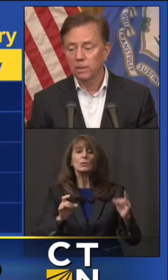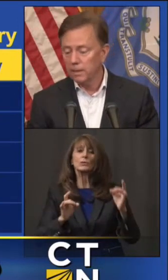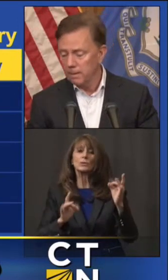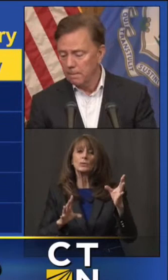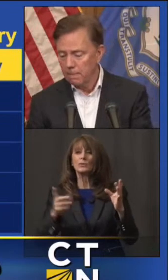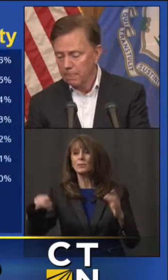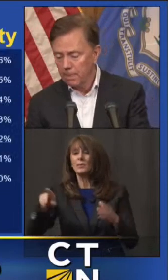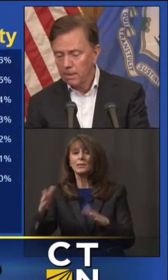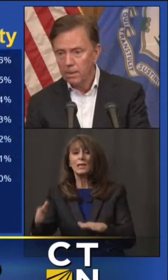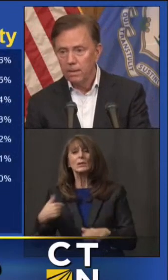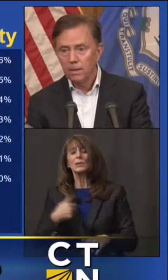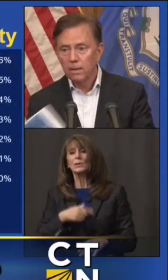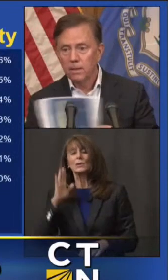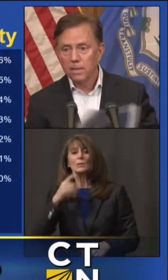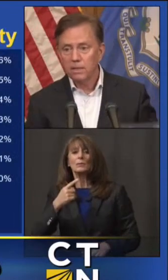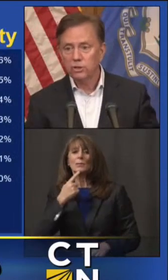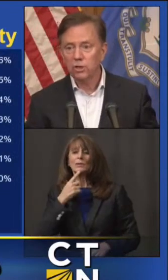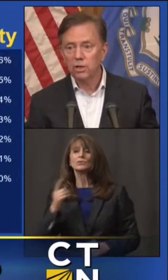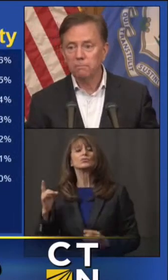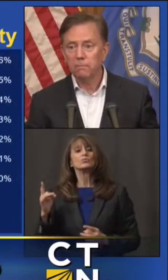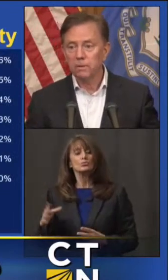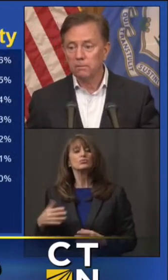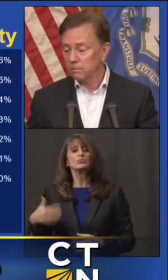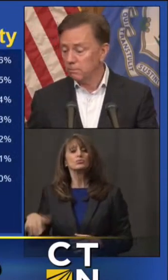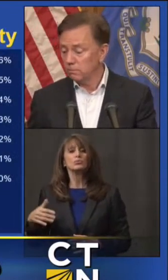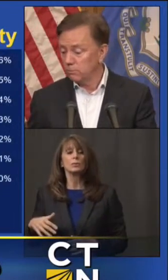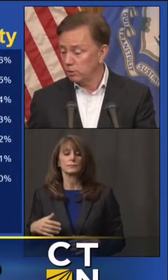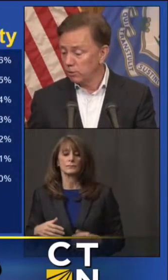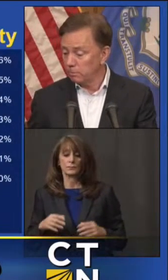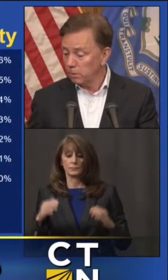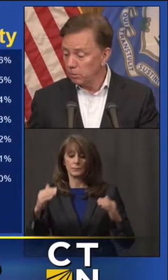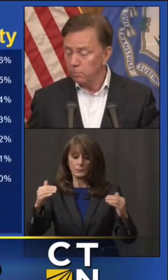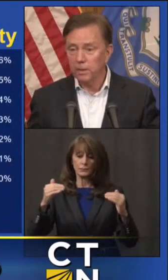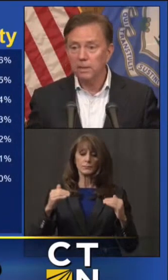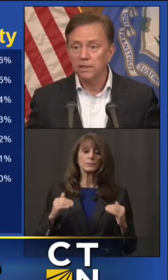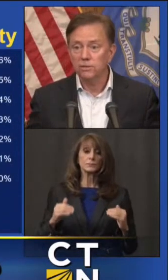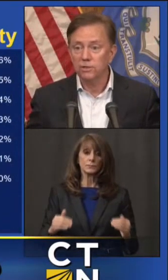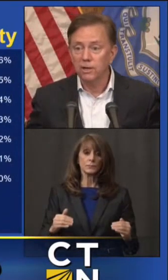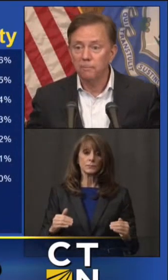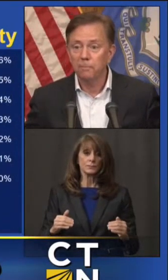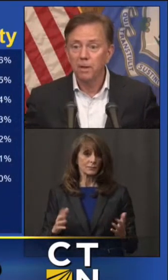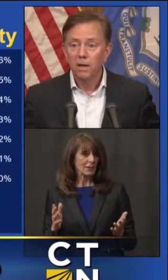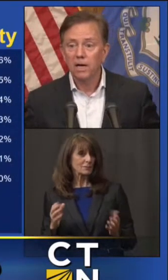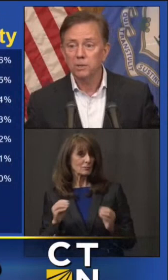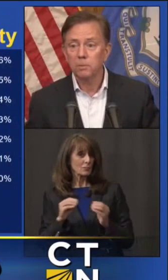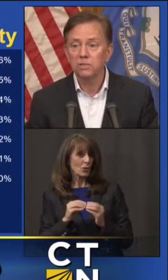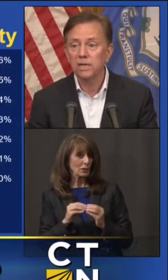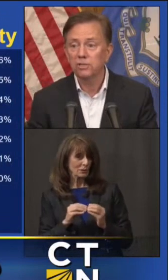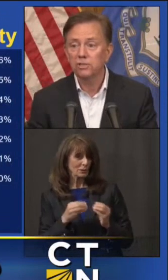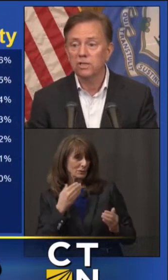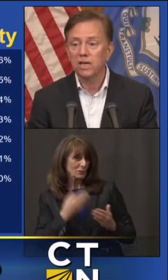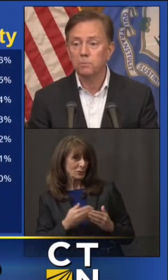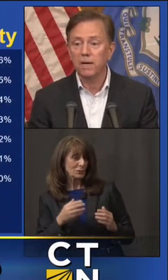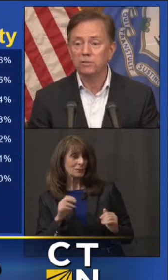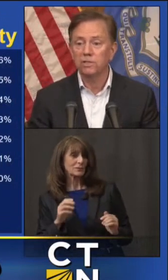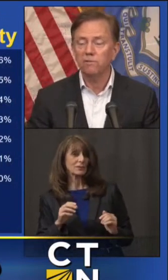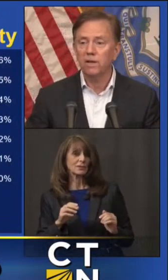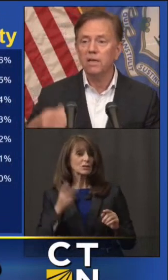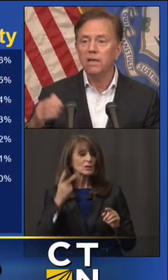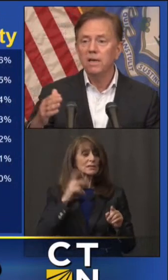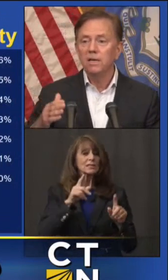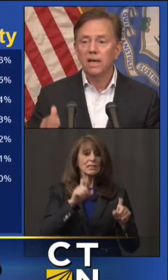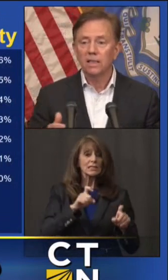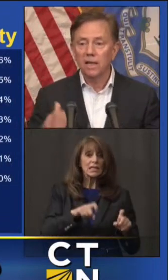dearly. Next chart, cheer you up a little bit, is hospitalizations and test